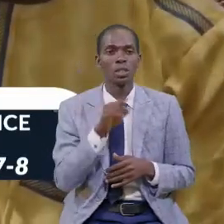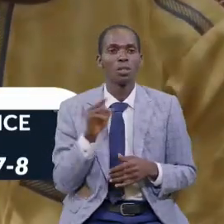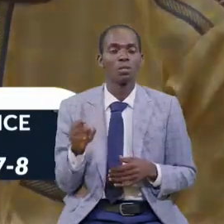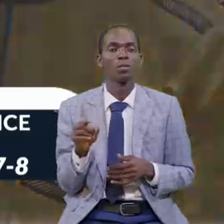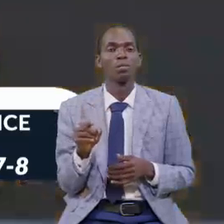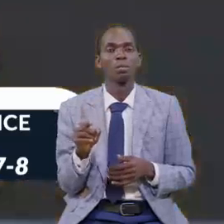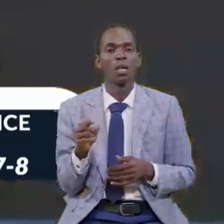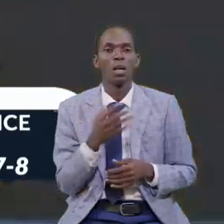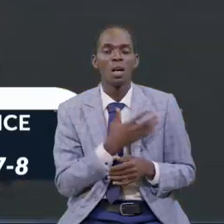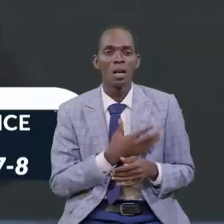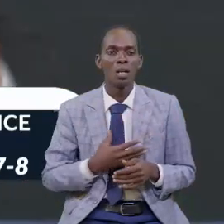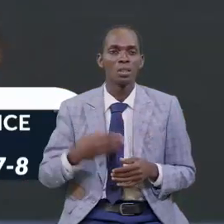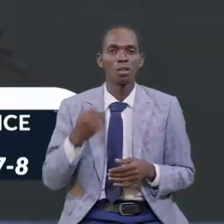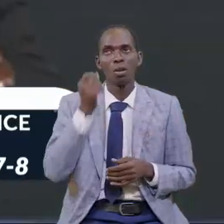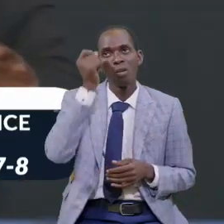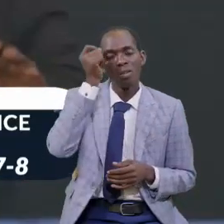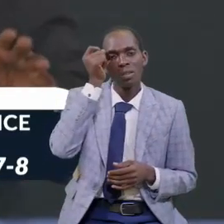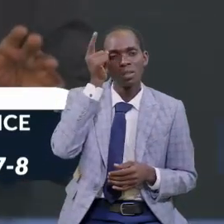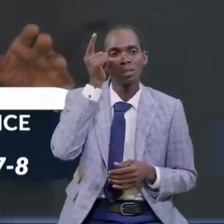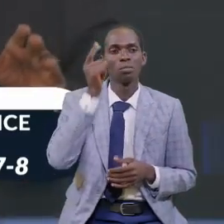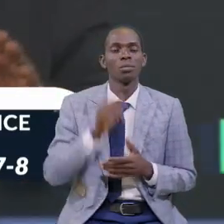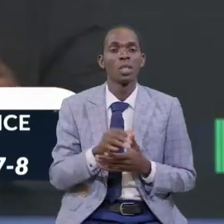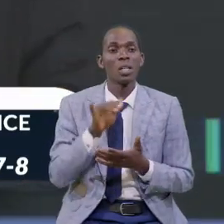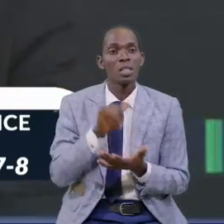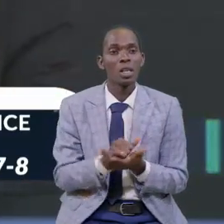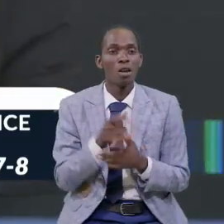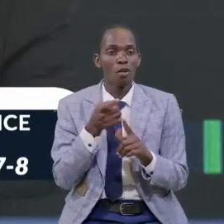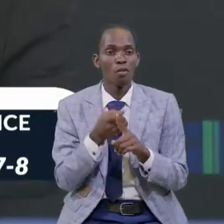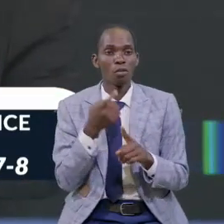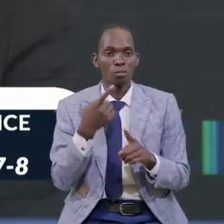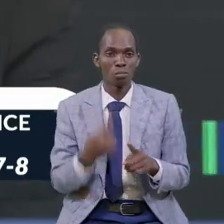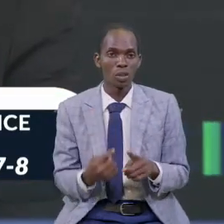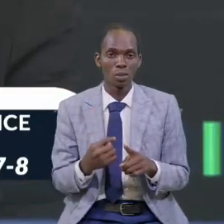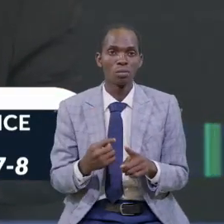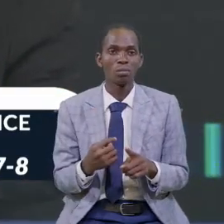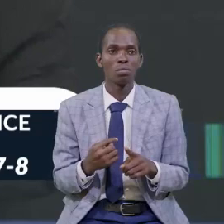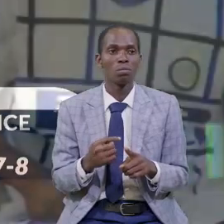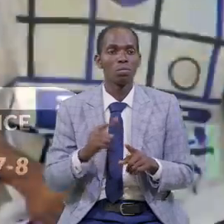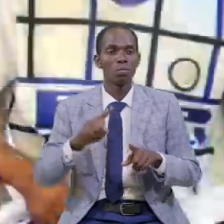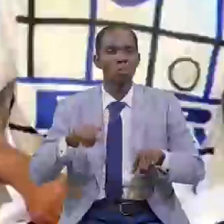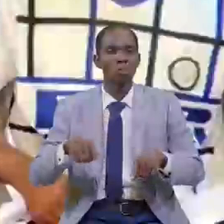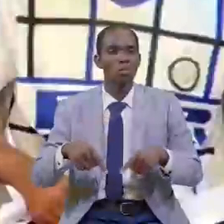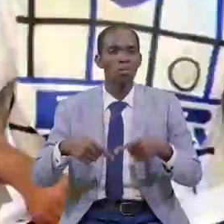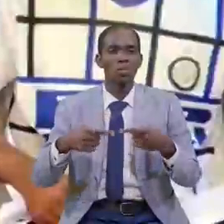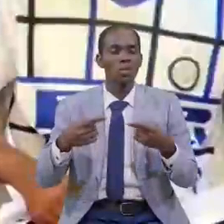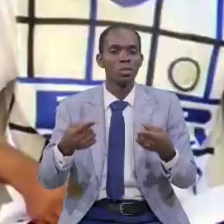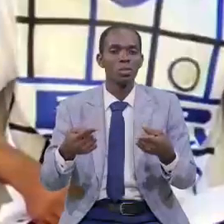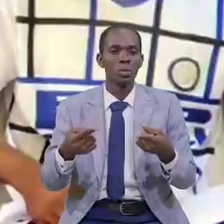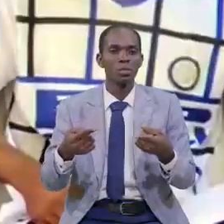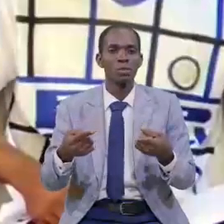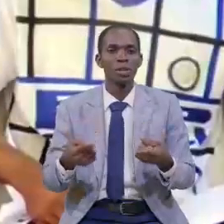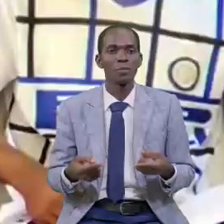and understand that from the going forth of the